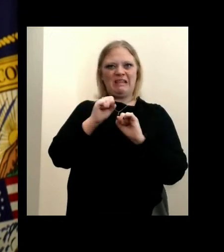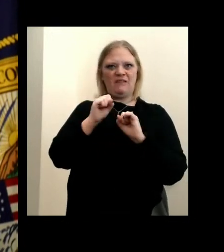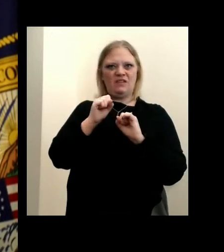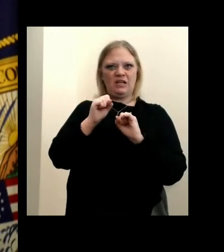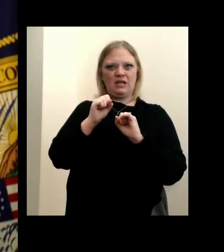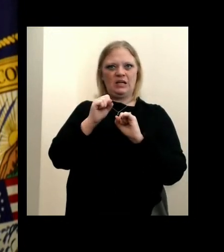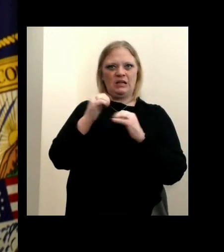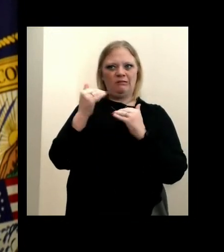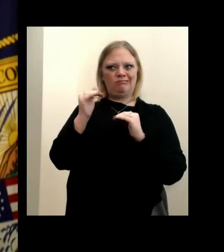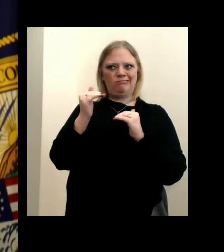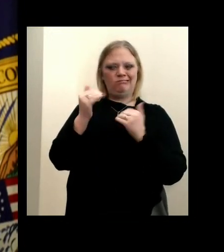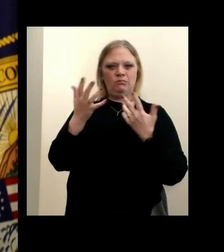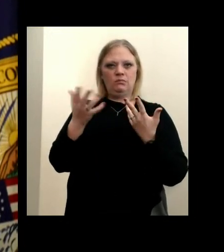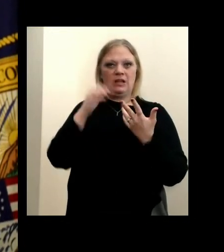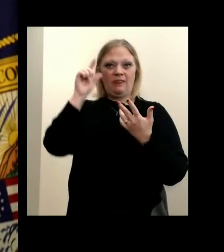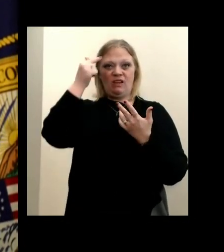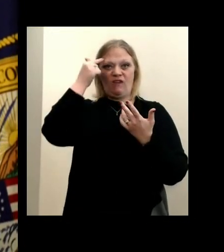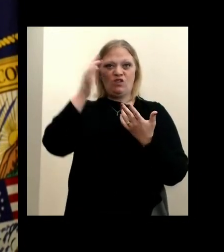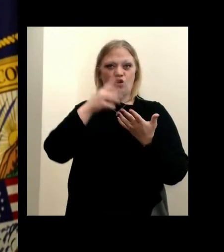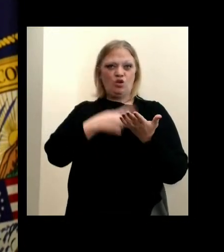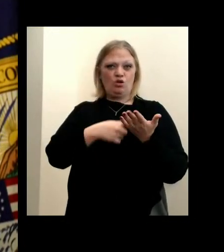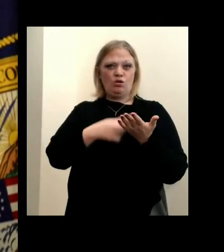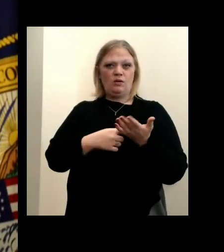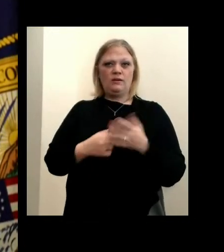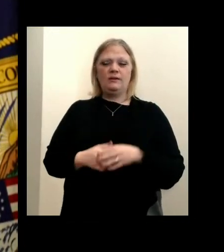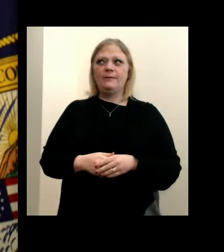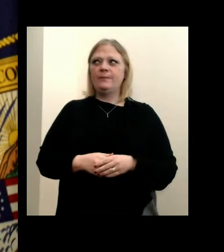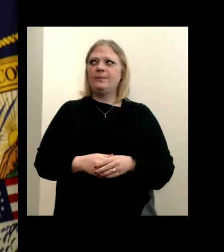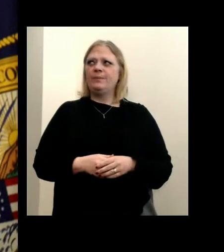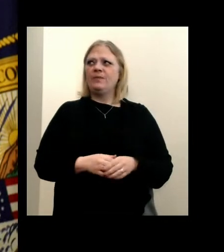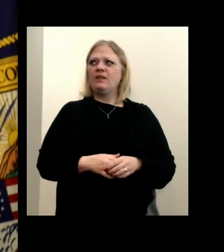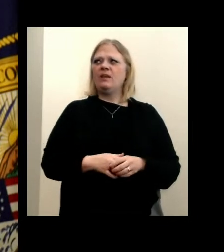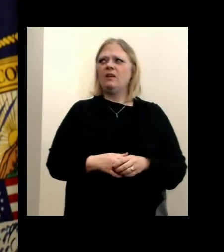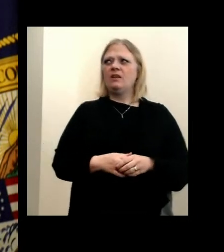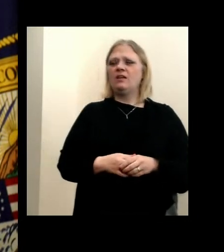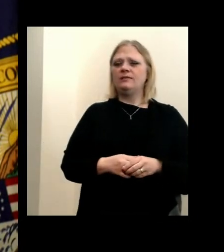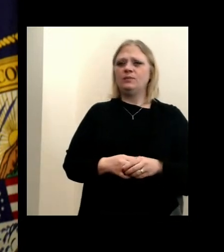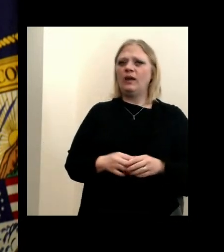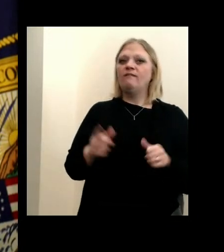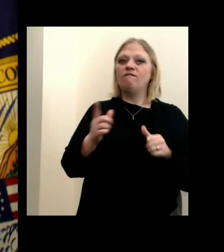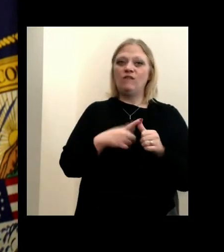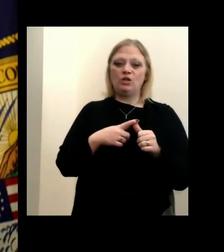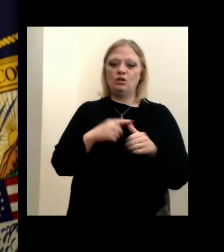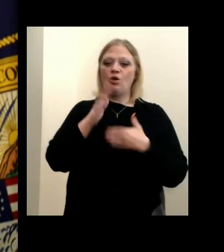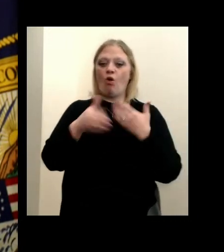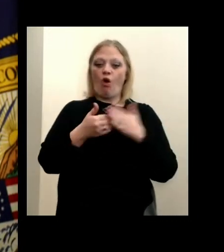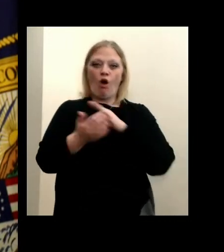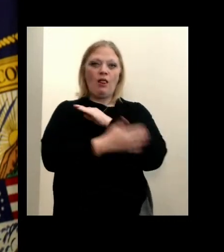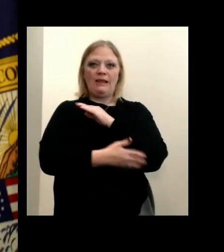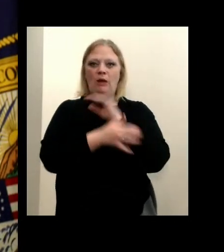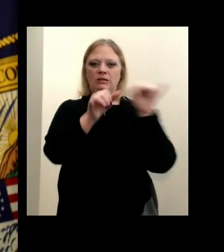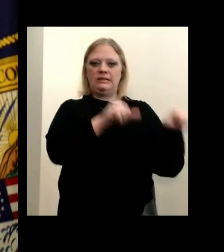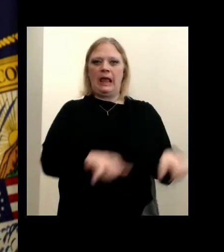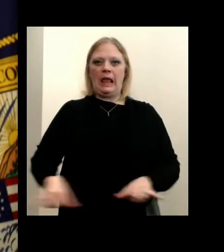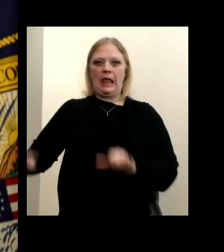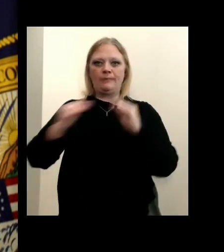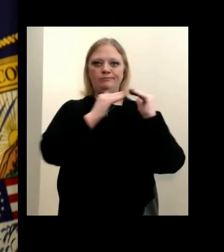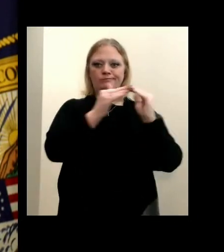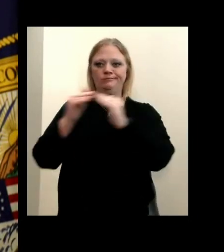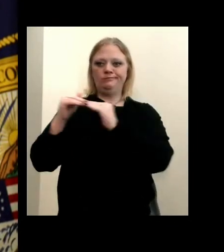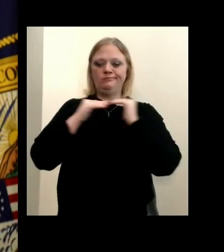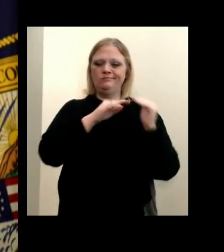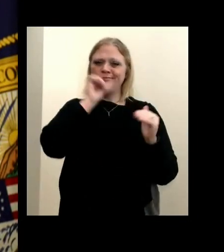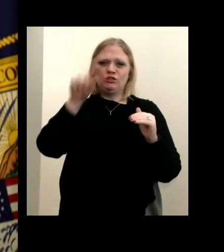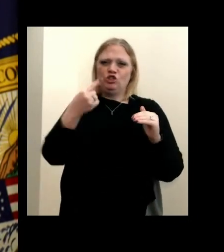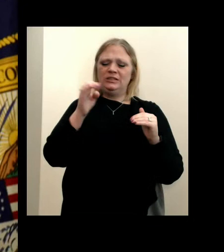has so often referred to? I'll take the question, Ed. I mean, first off, all counties are being treated the same. It's not just Erie County. So all